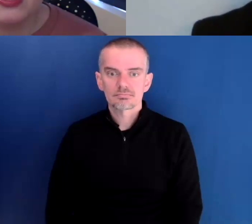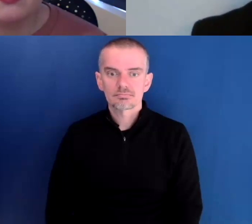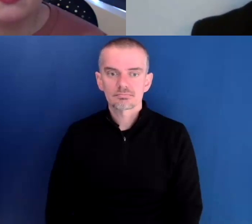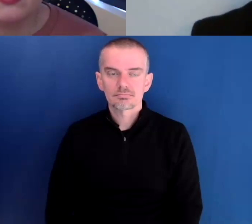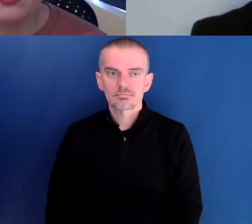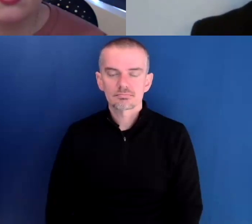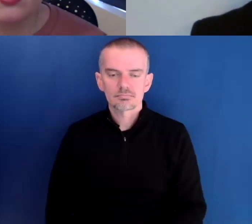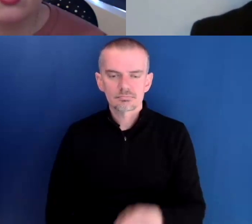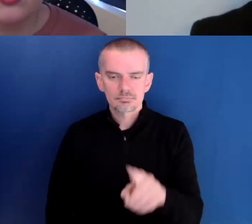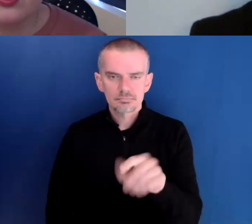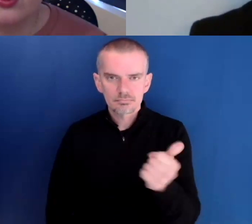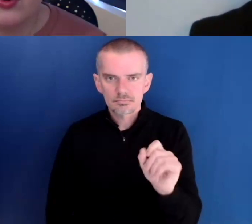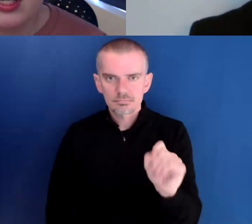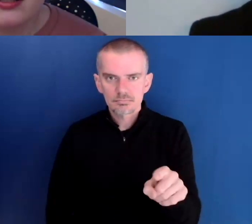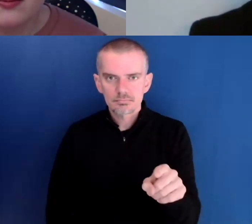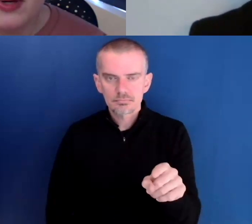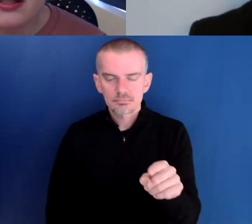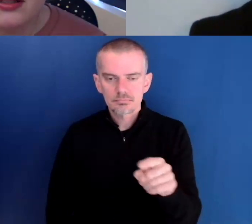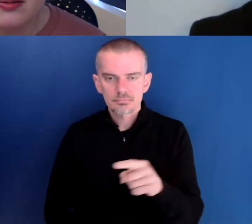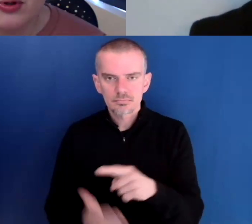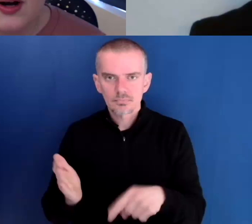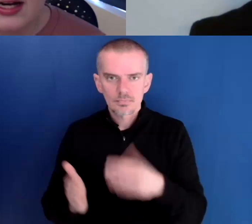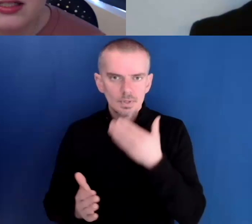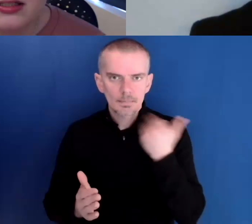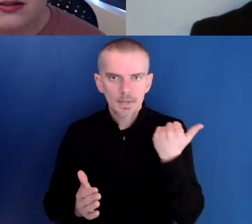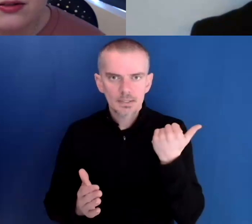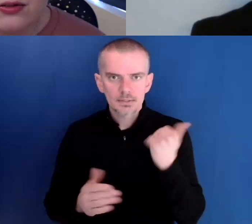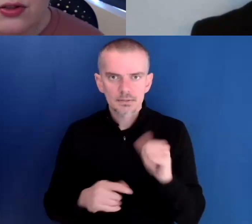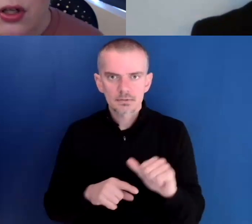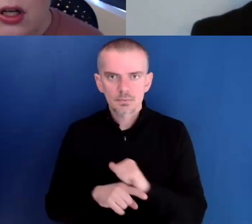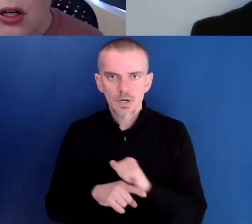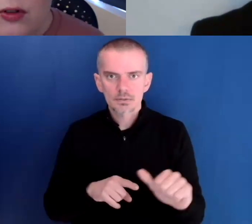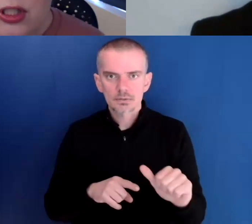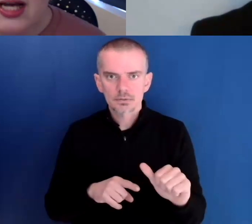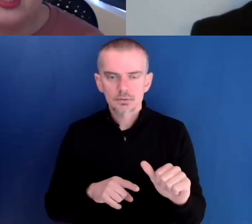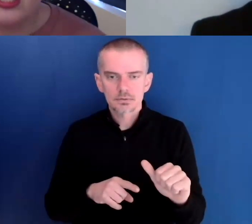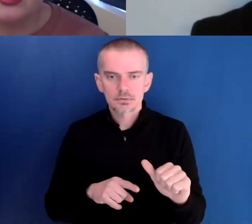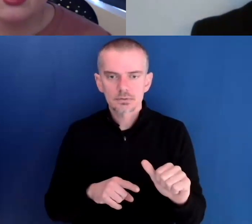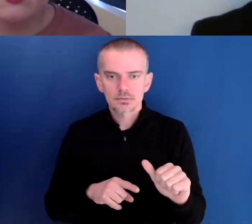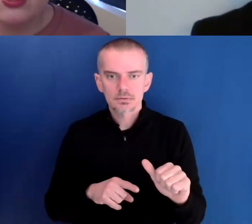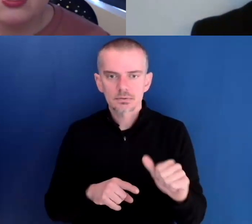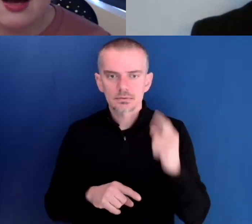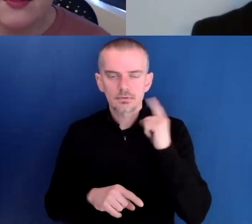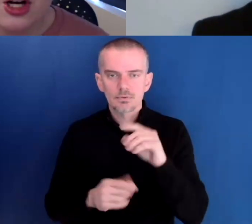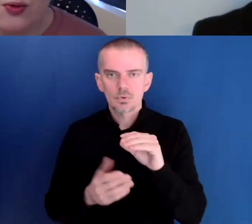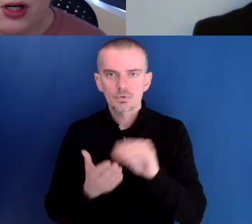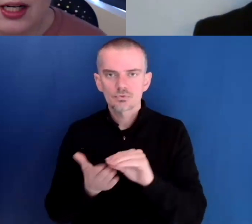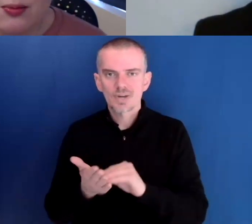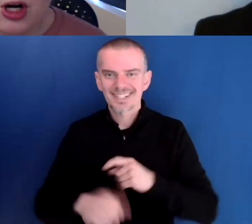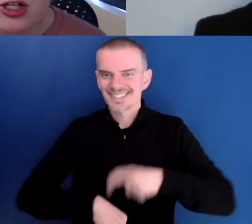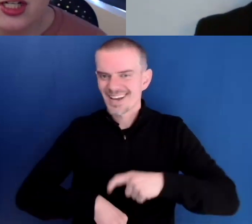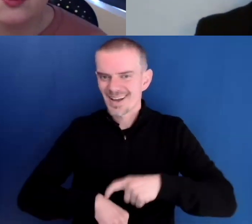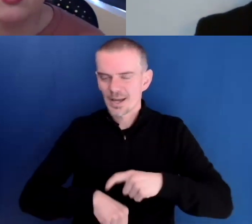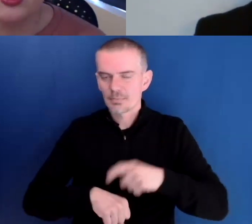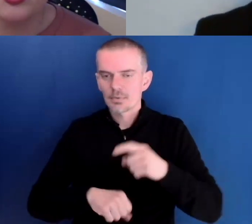What is the best, oops, what is the best practice for time tracking for staff that are working